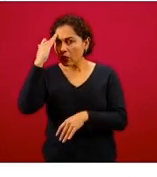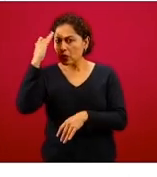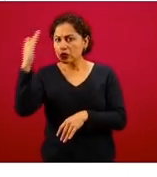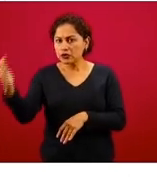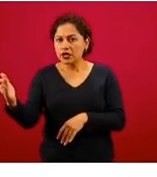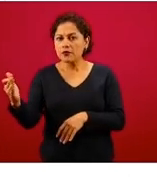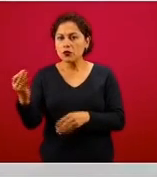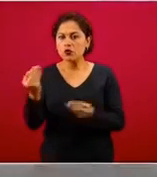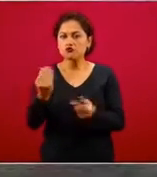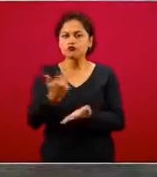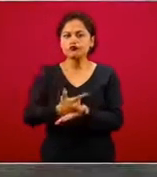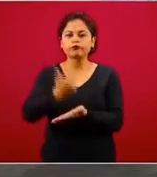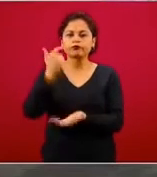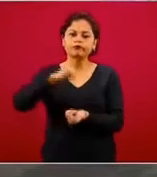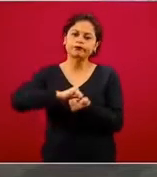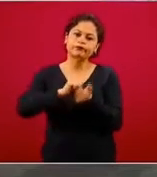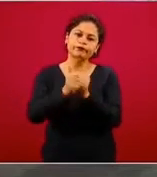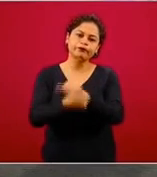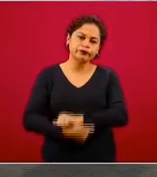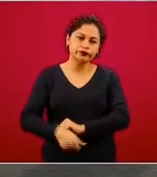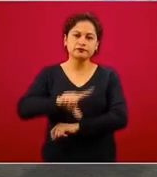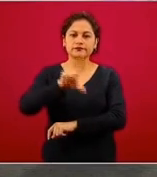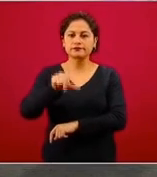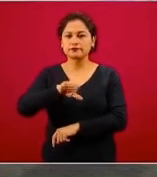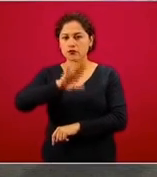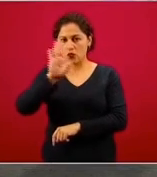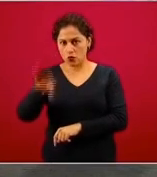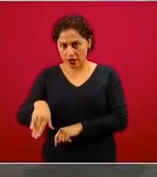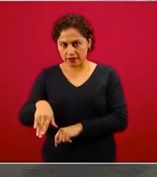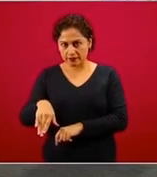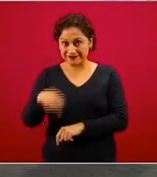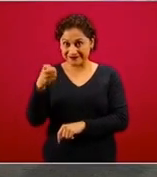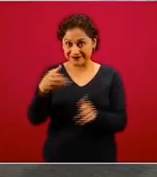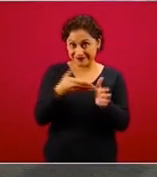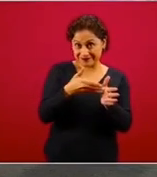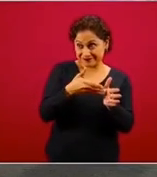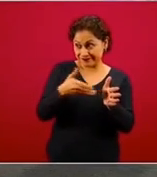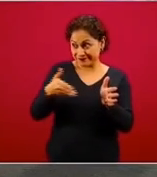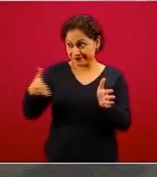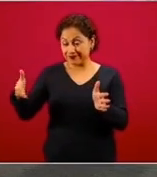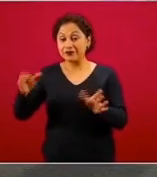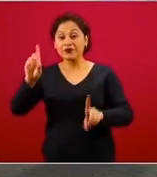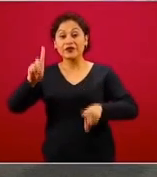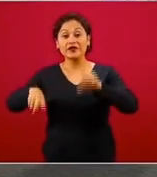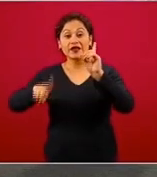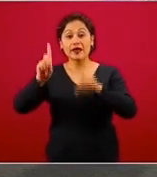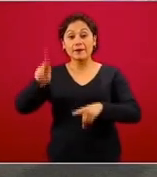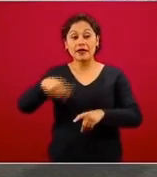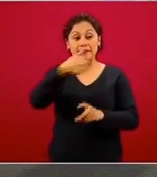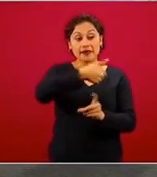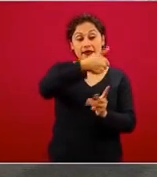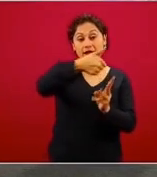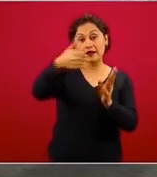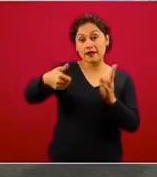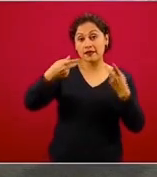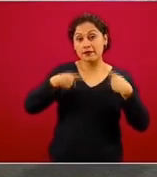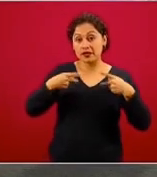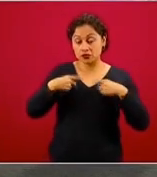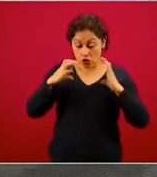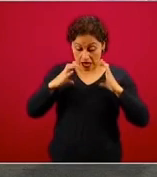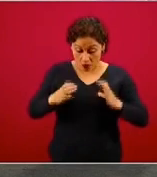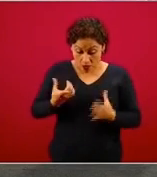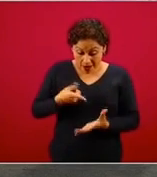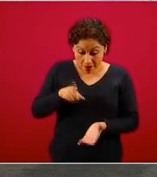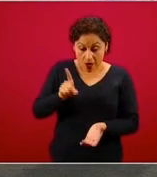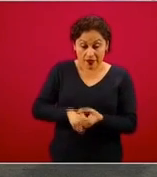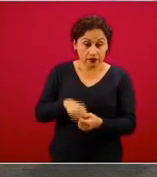Then we have the worst scenario in which we have the asymptomatic Como el phase virus and the mild symptom phase, the severe symptom